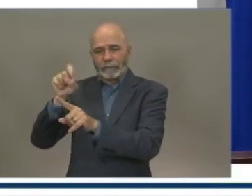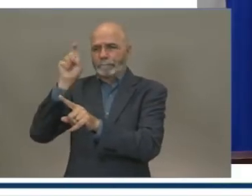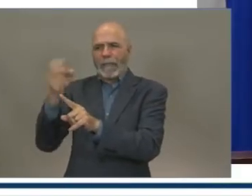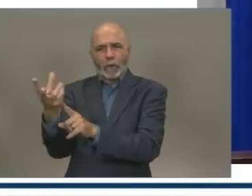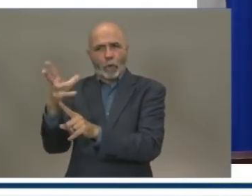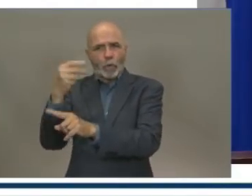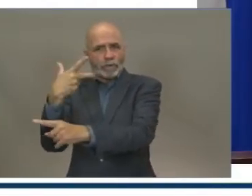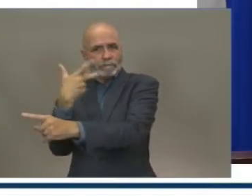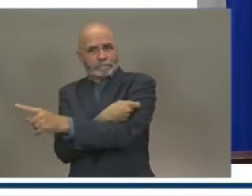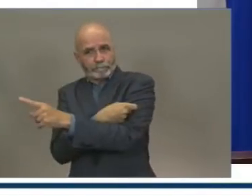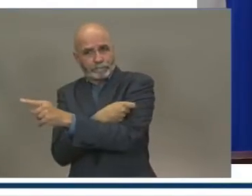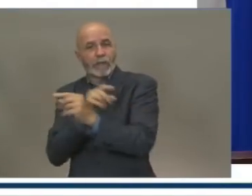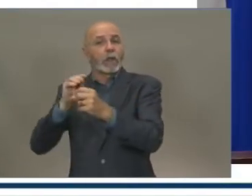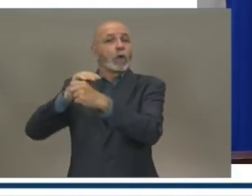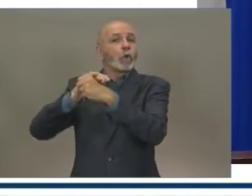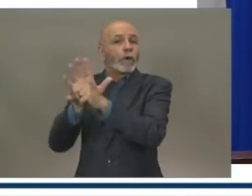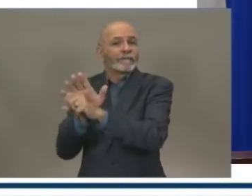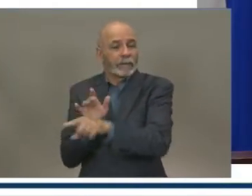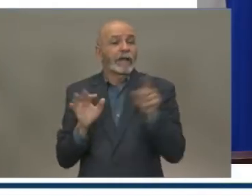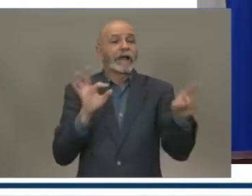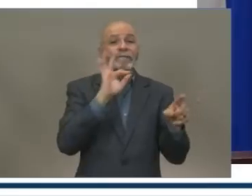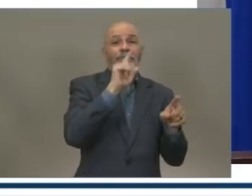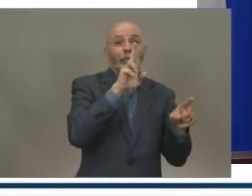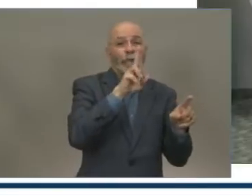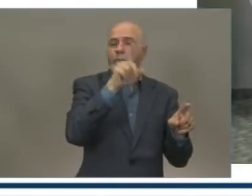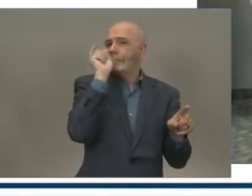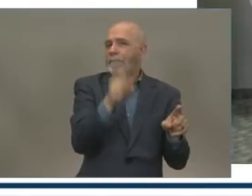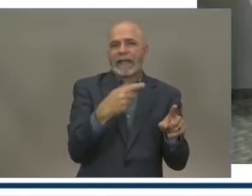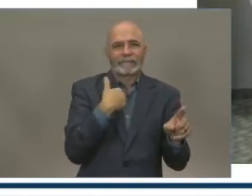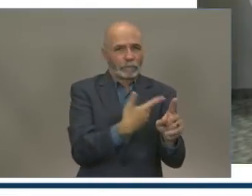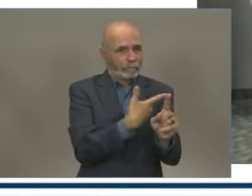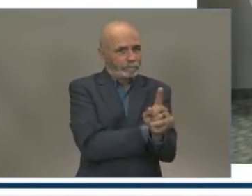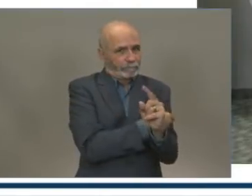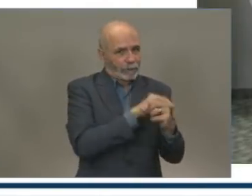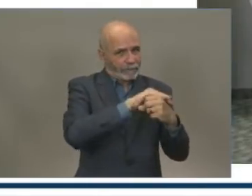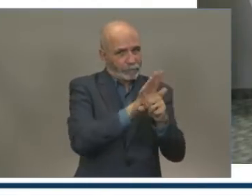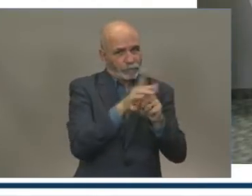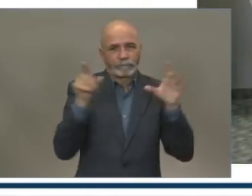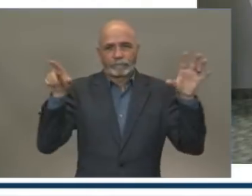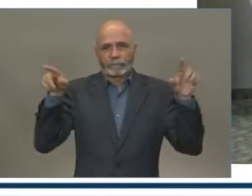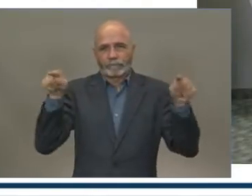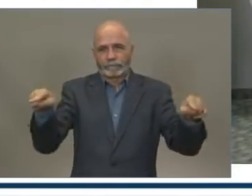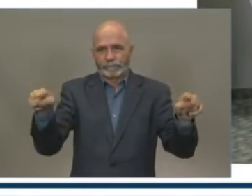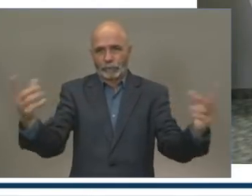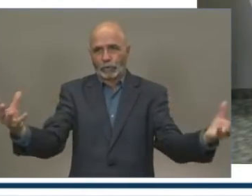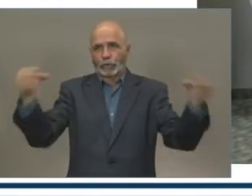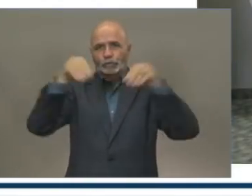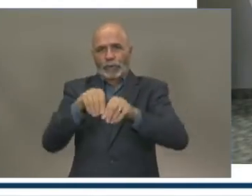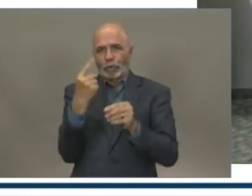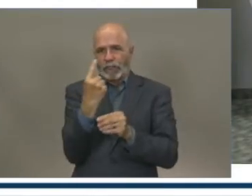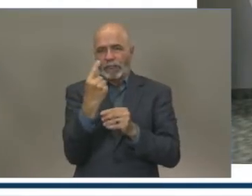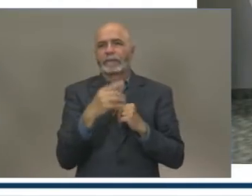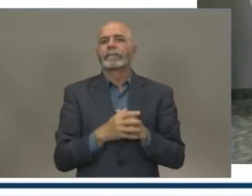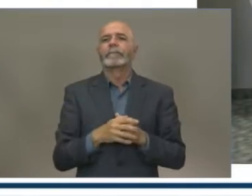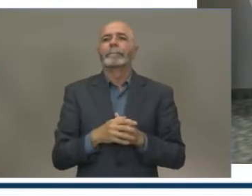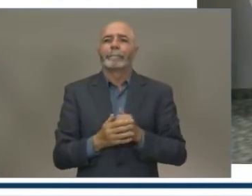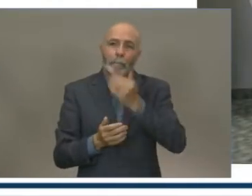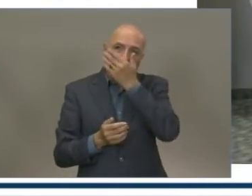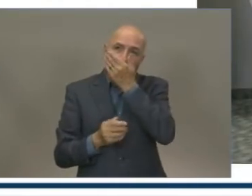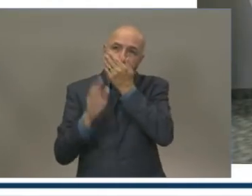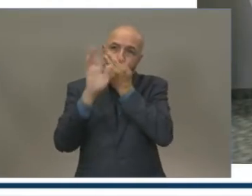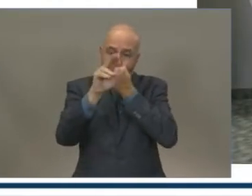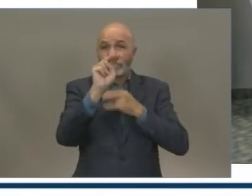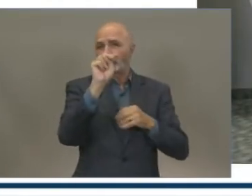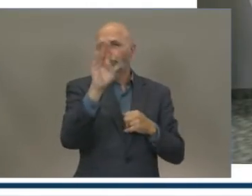important that people get both. Are there any considerations for changes with respect to our approach with New Brunswick, given the